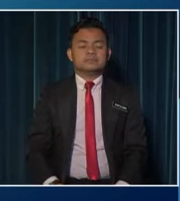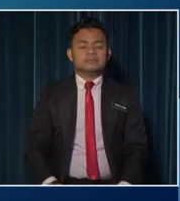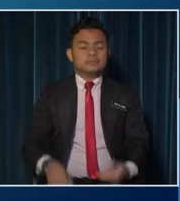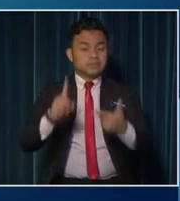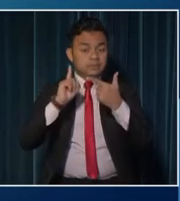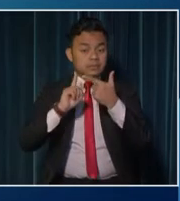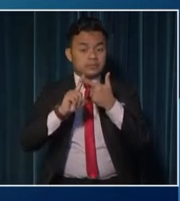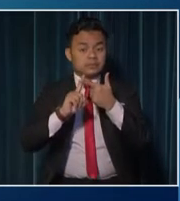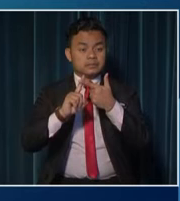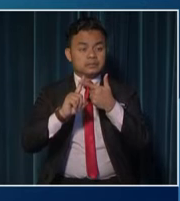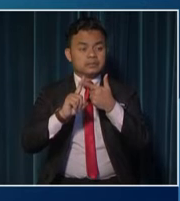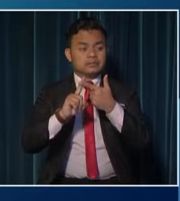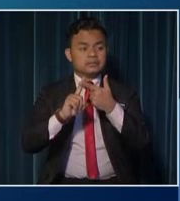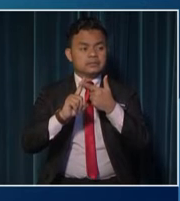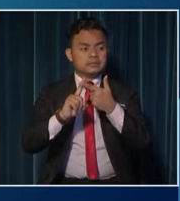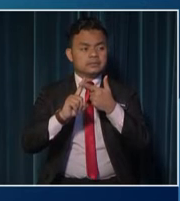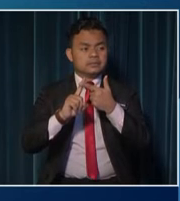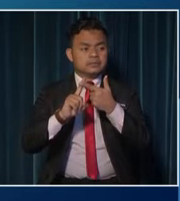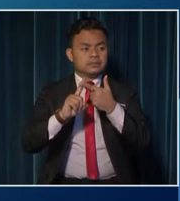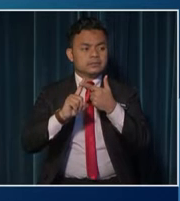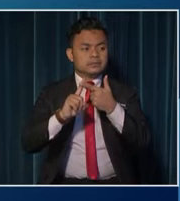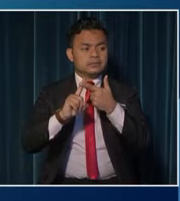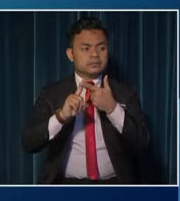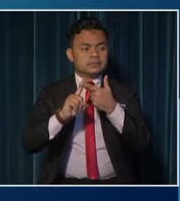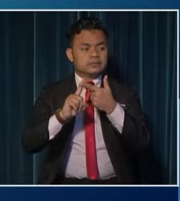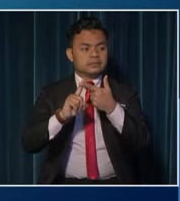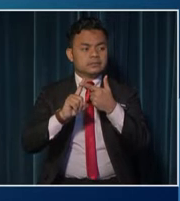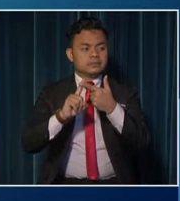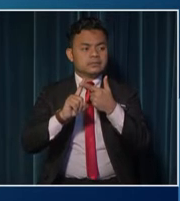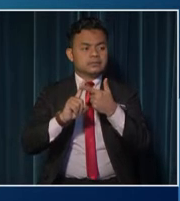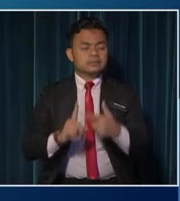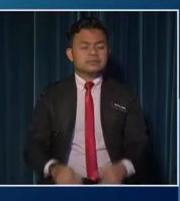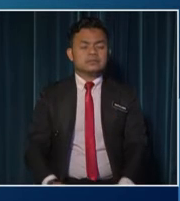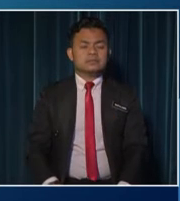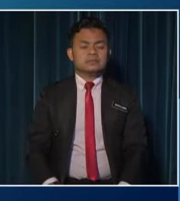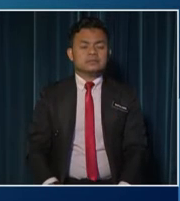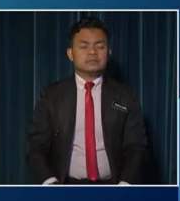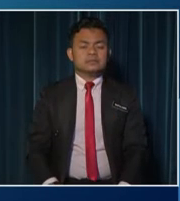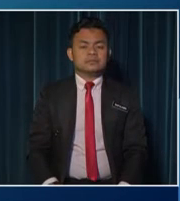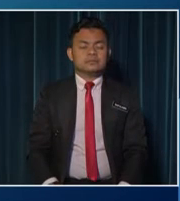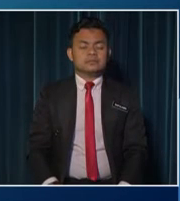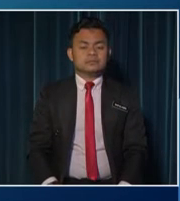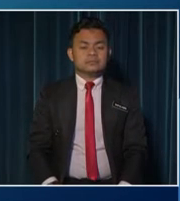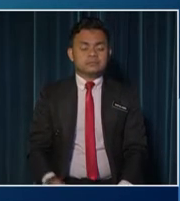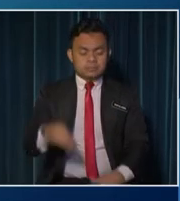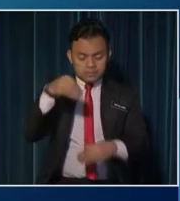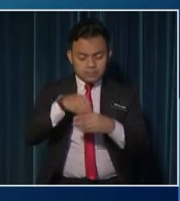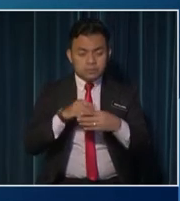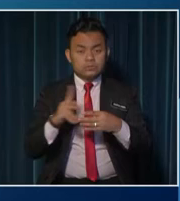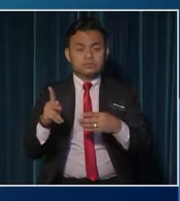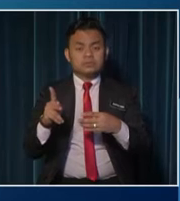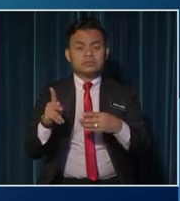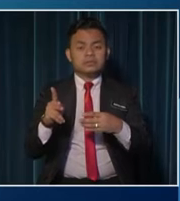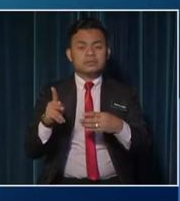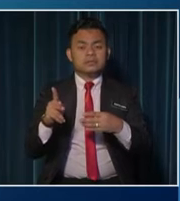Second, fasten the bulb onto the bulb holder. Third, install the connecting